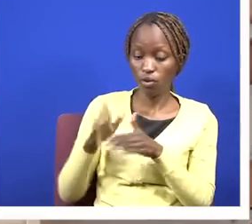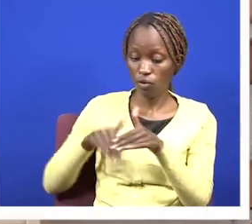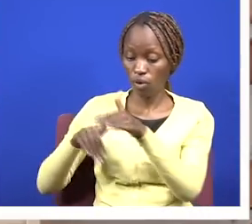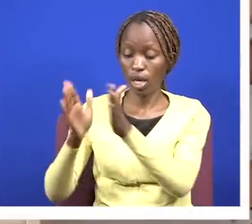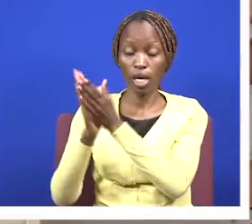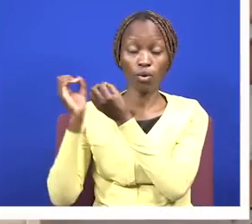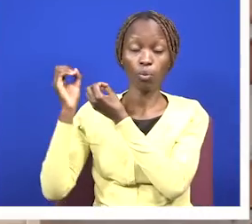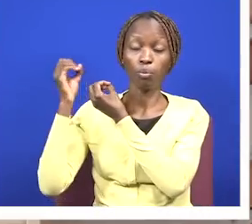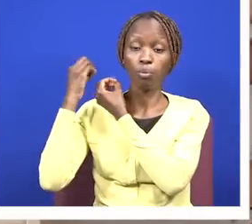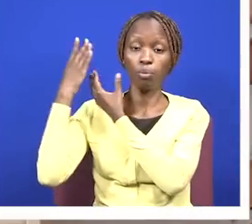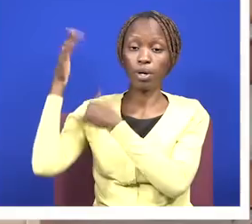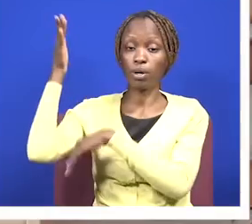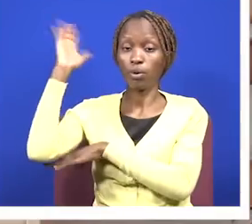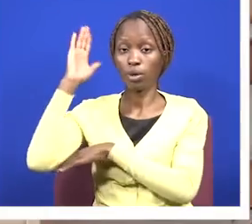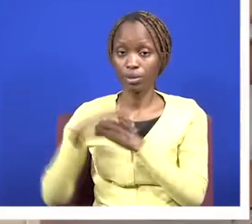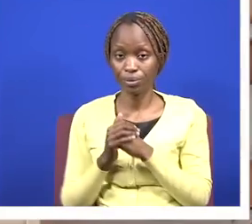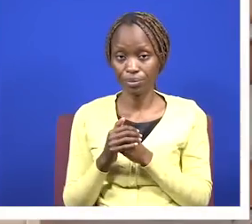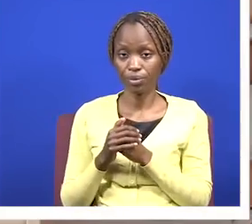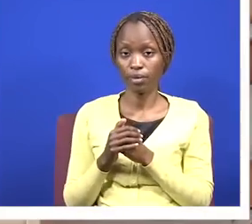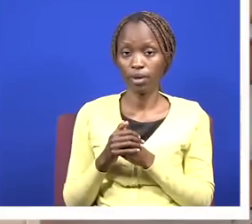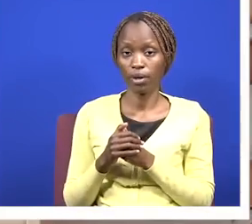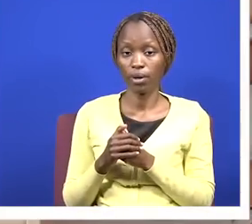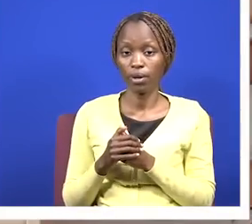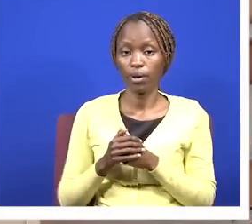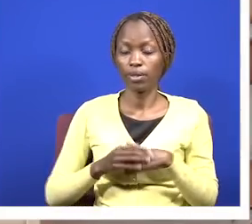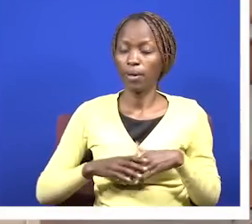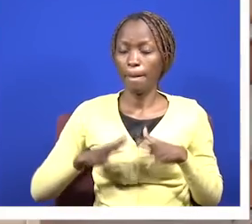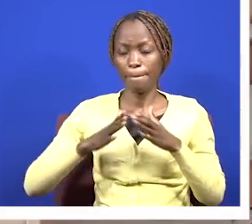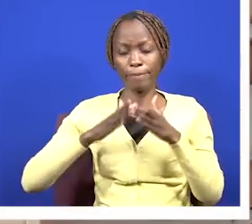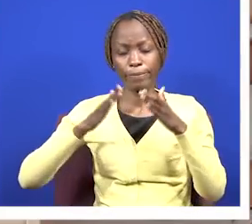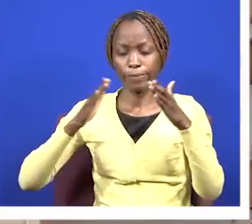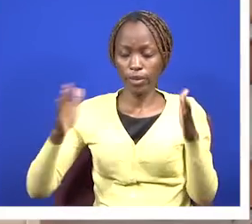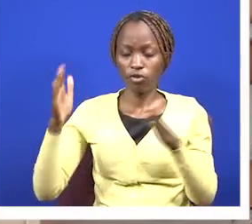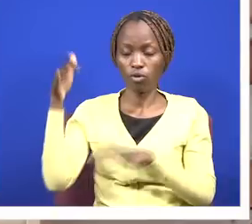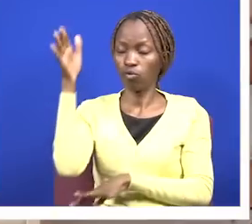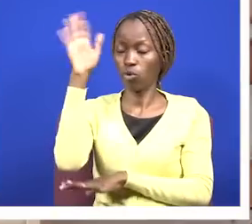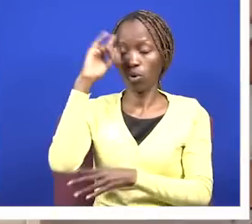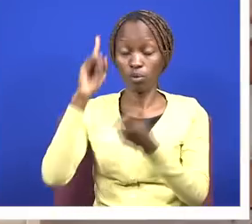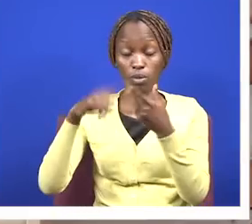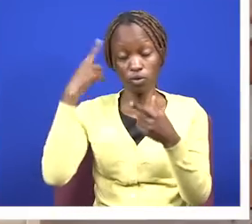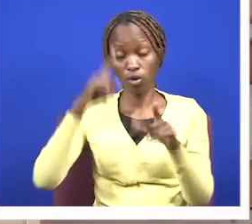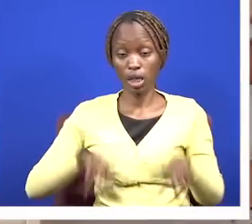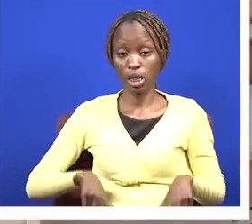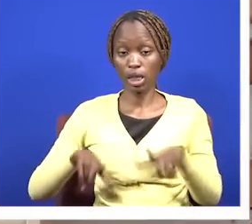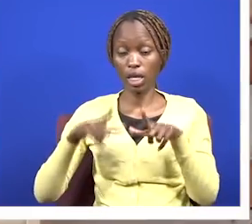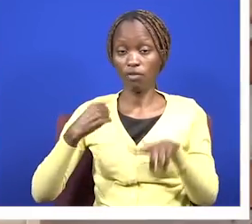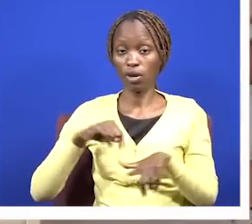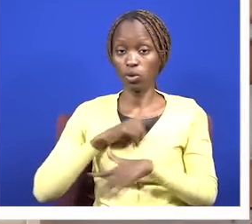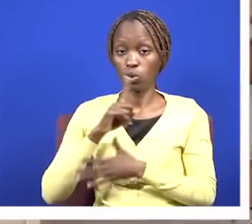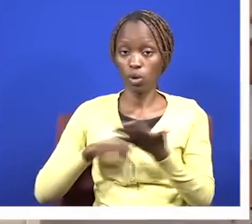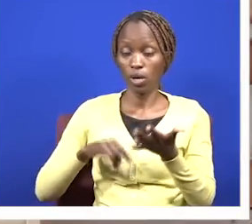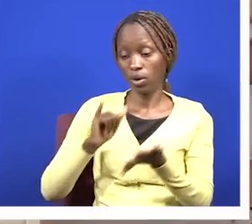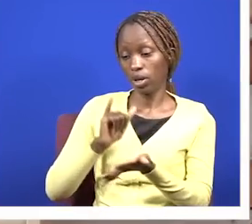so. Now, boys and girls, the greatest of God's purpose for our lives is that we